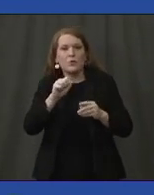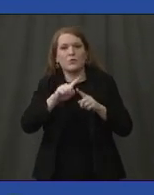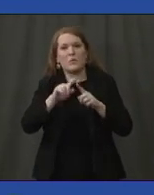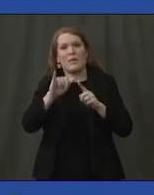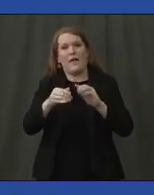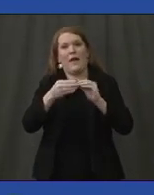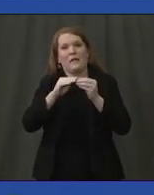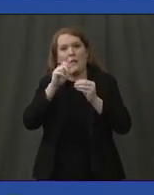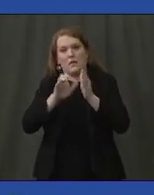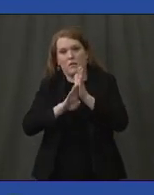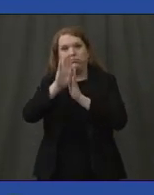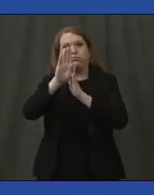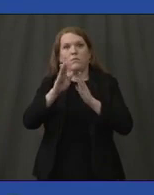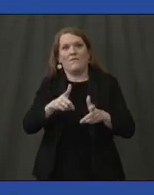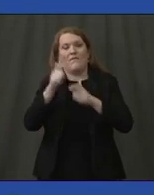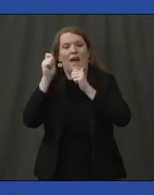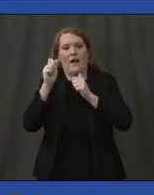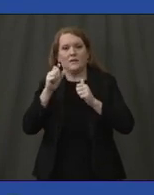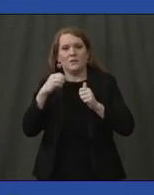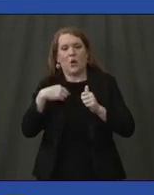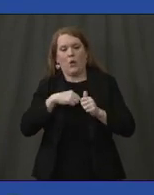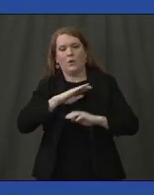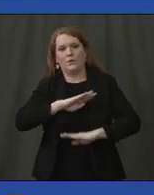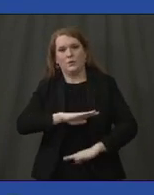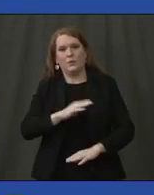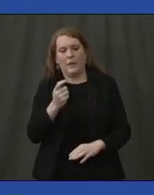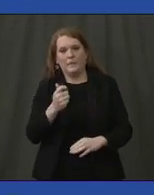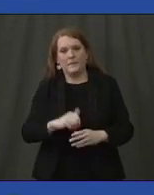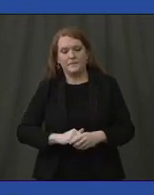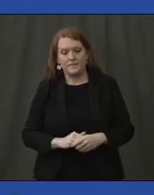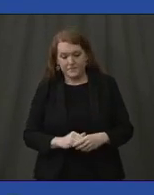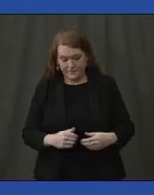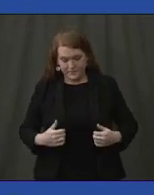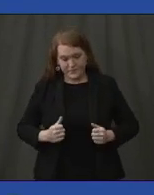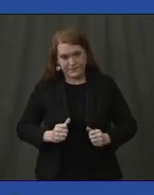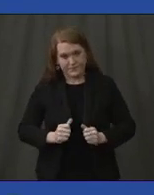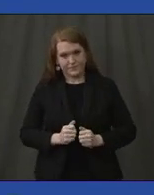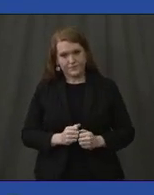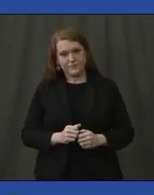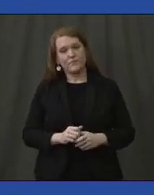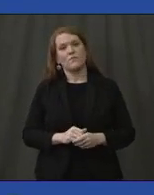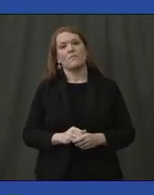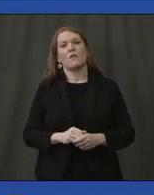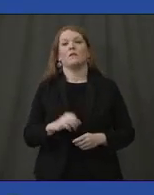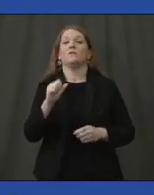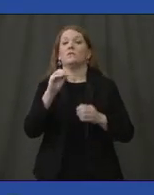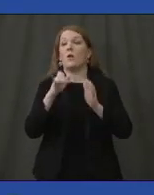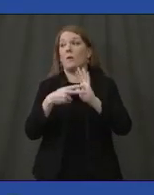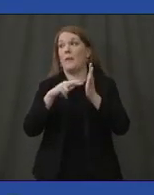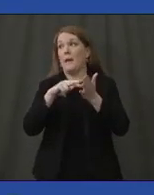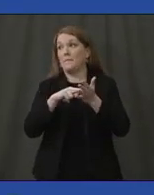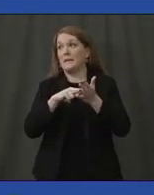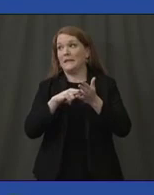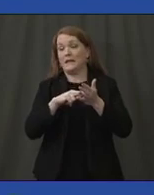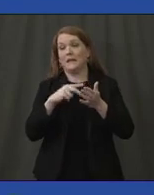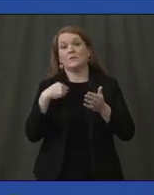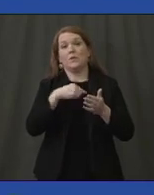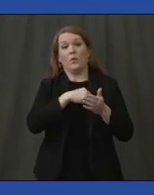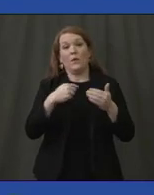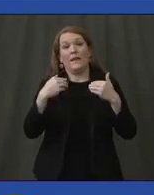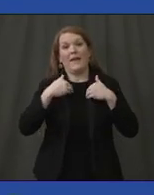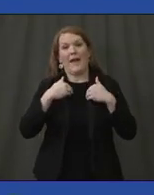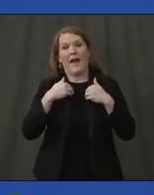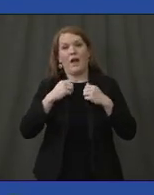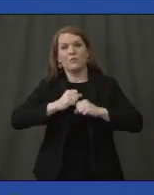up exponentially. And what that means is it gives us capacity to